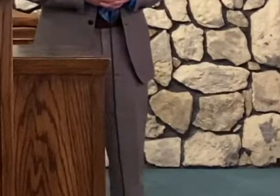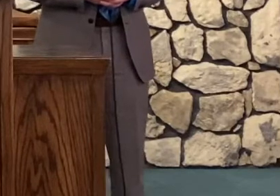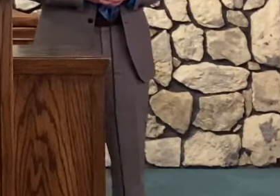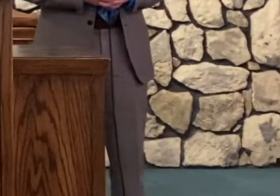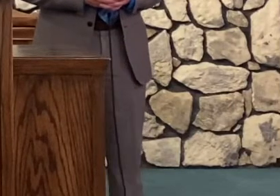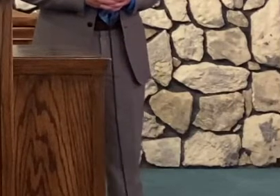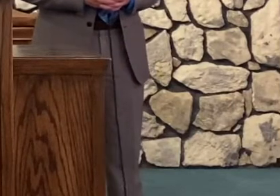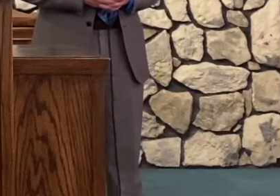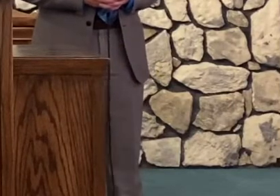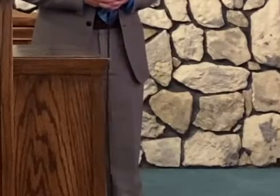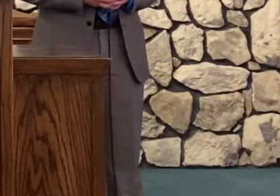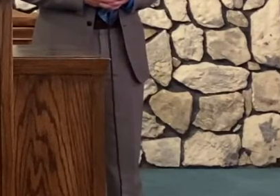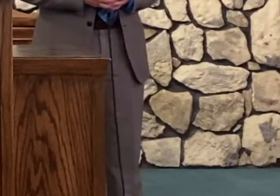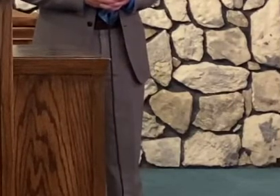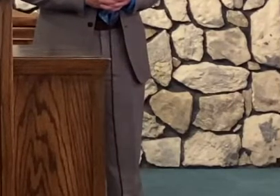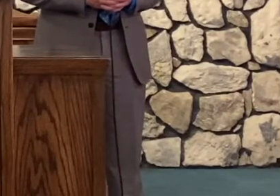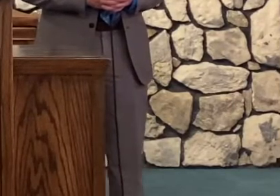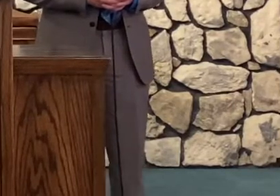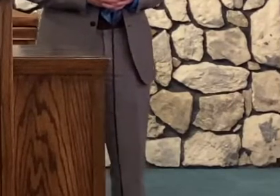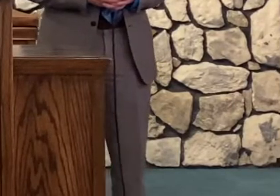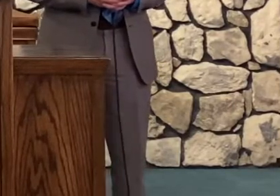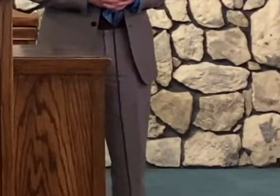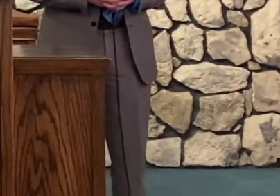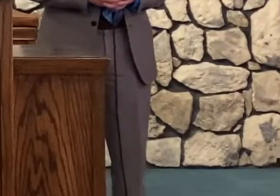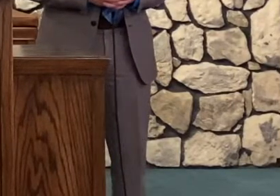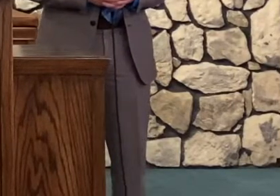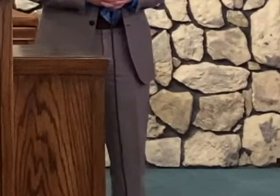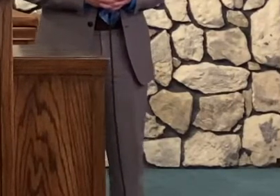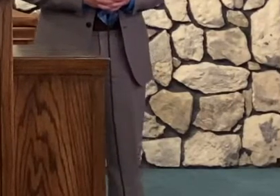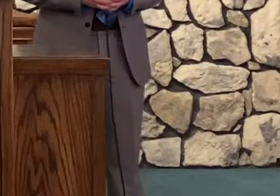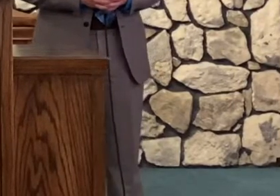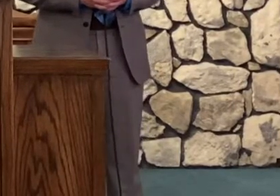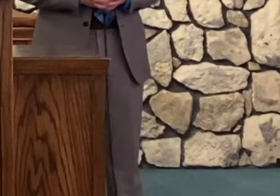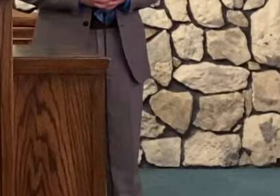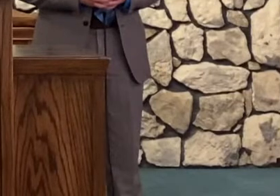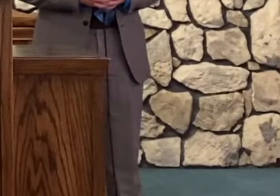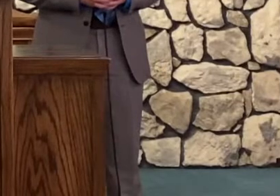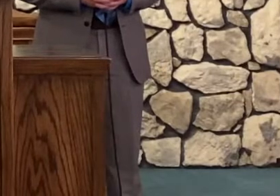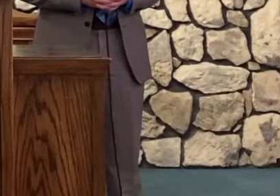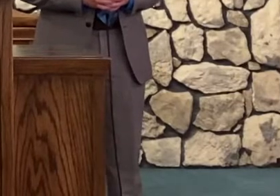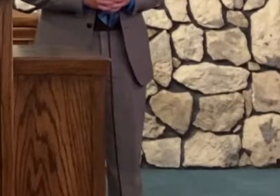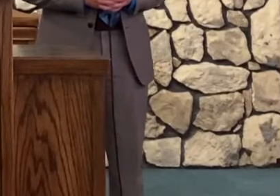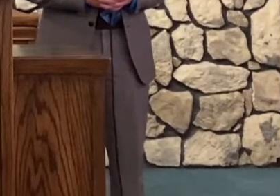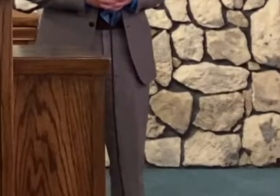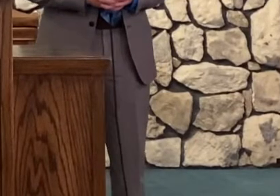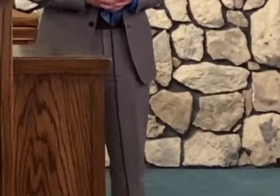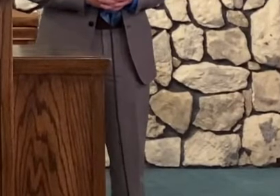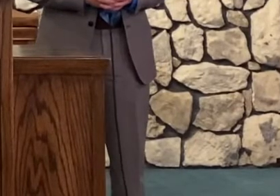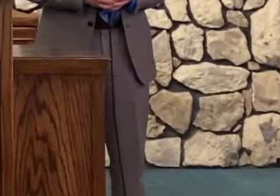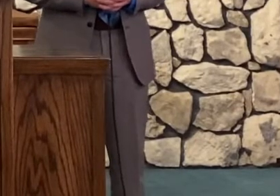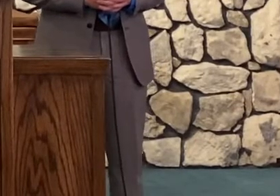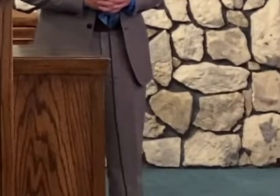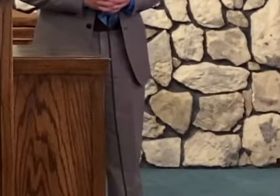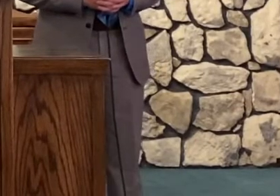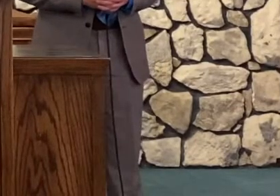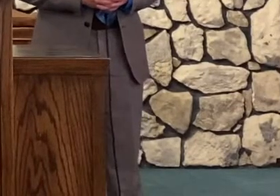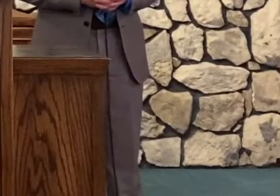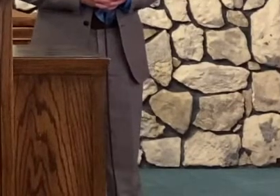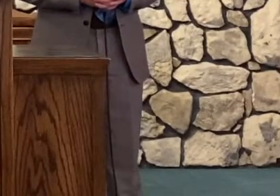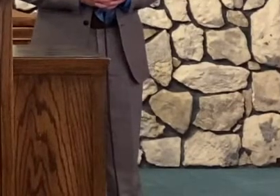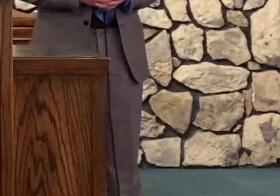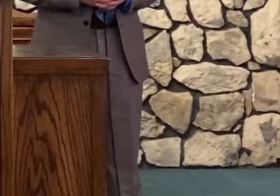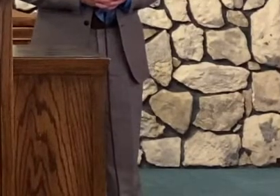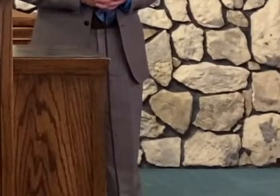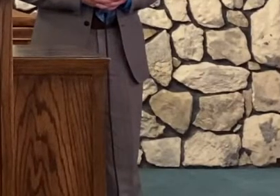lost family members, I ask you to send out your peace, and I ask you to send out your